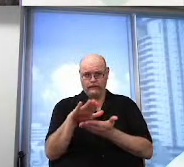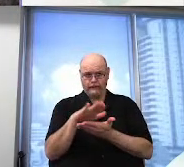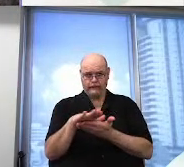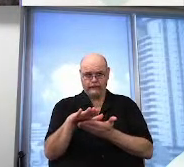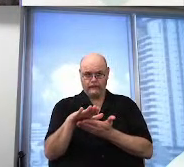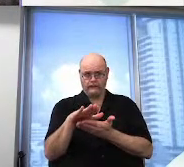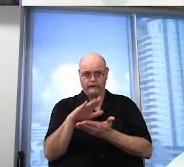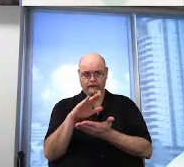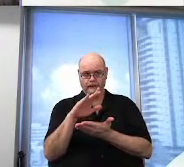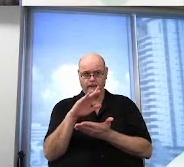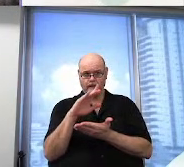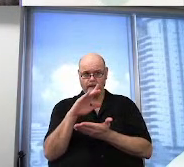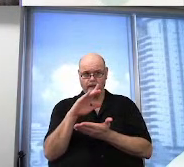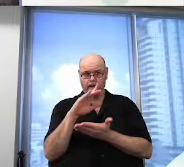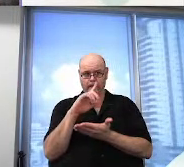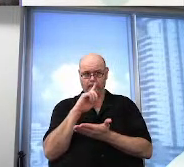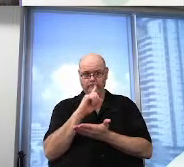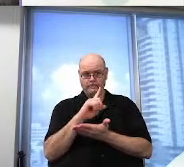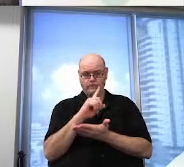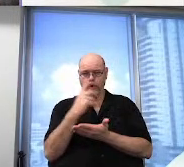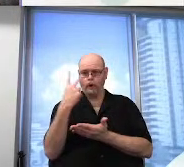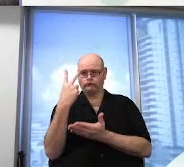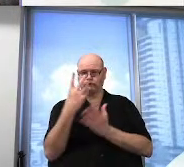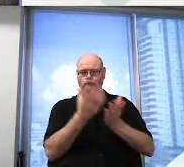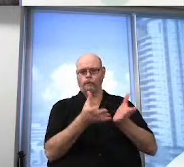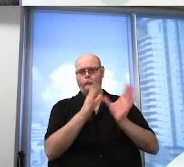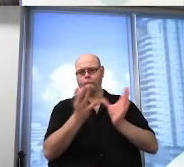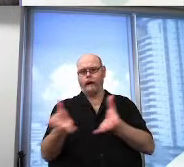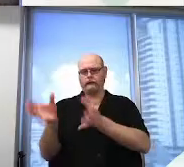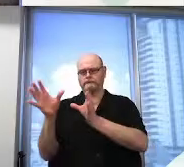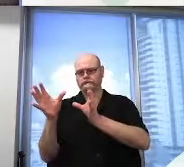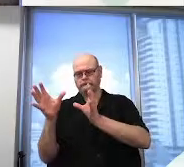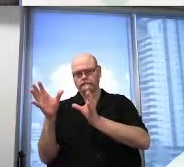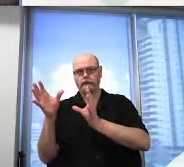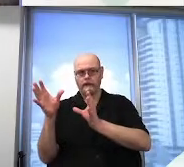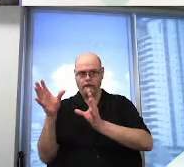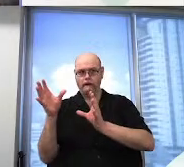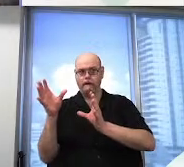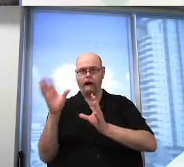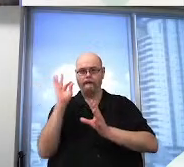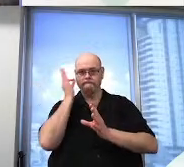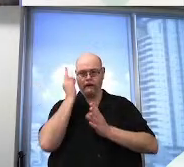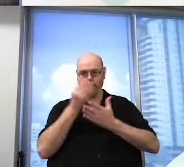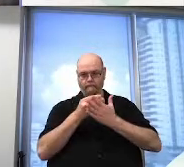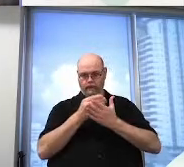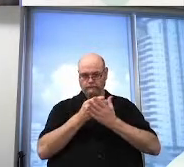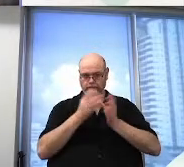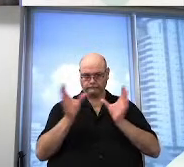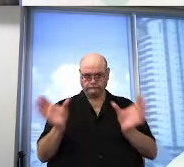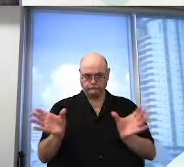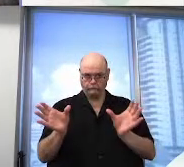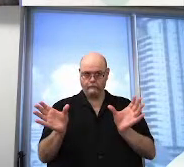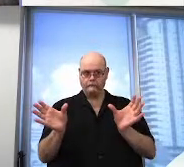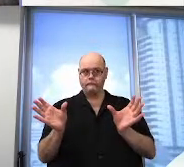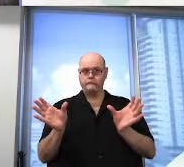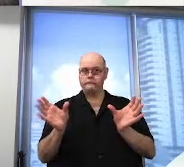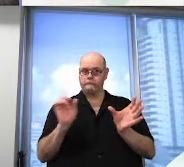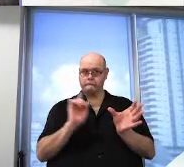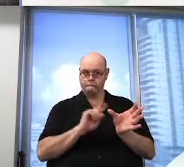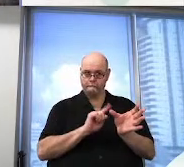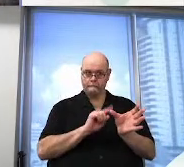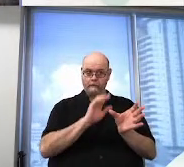clearing, there's two buckets, or at least that I know of, there's two buckets of federal funds.